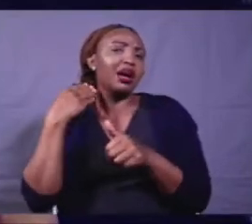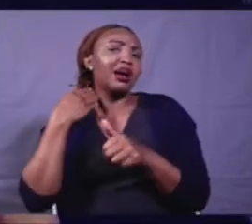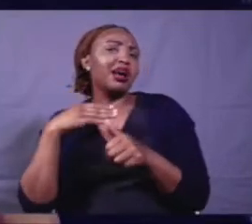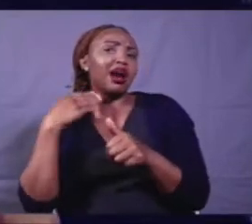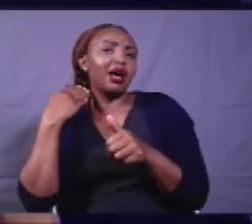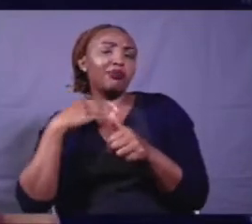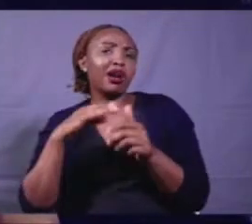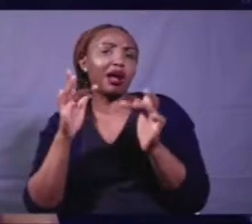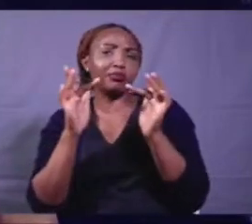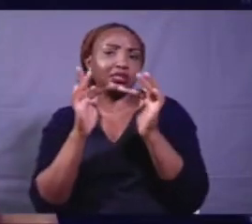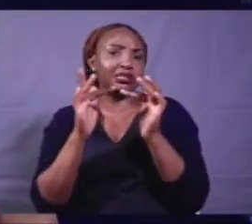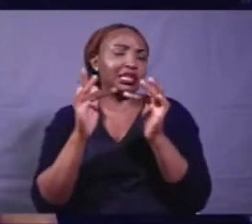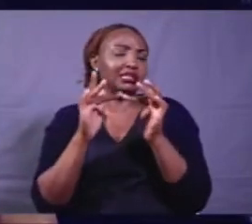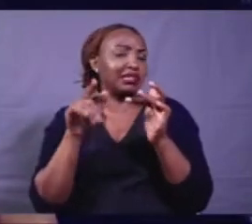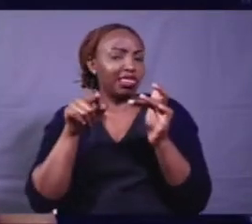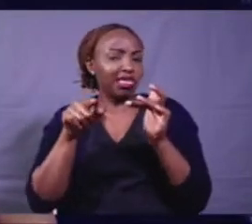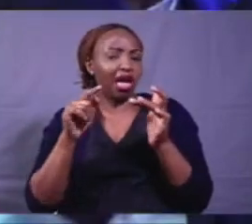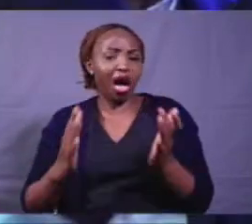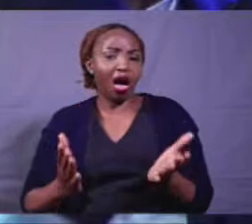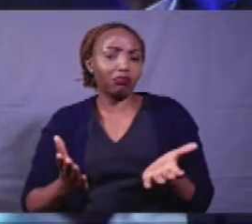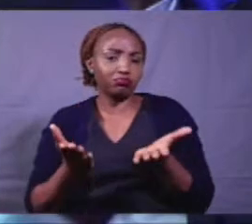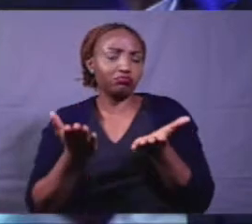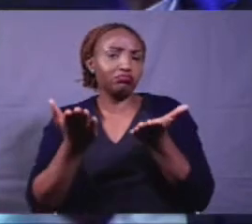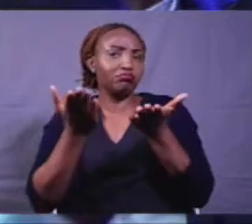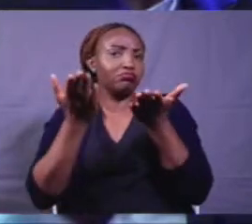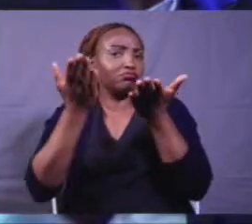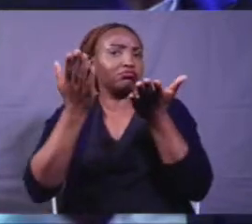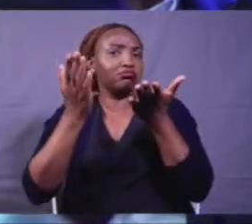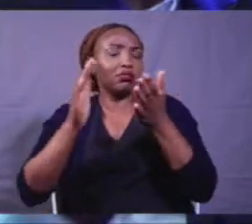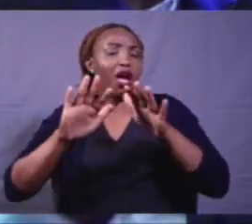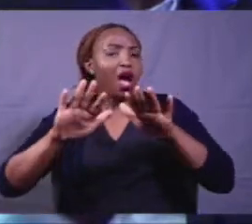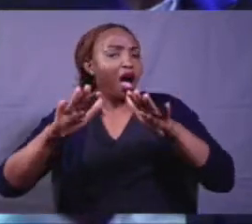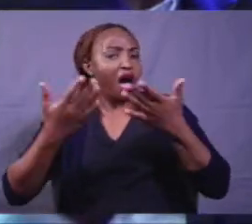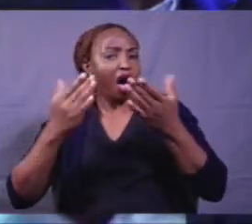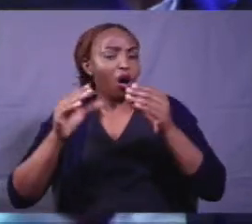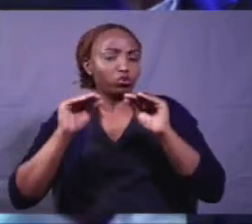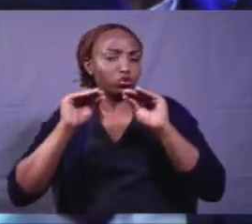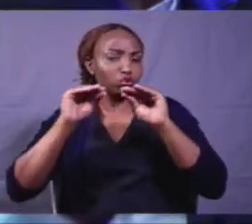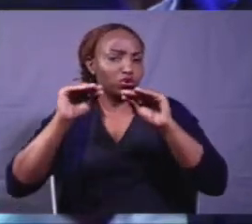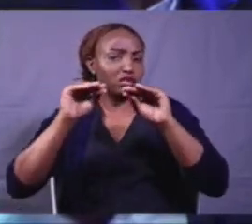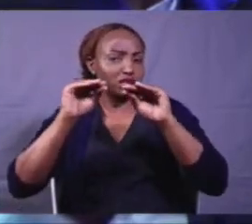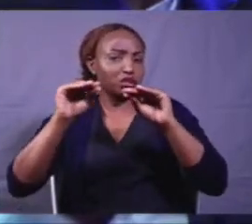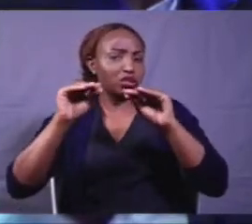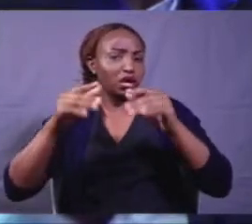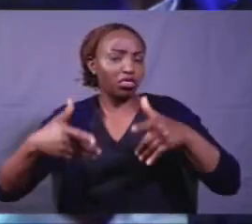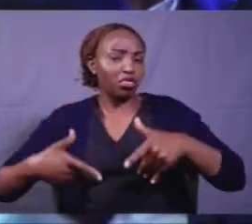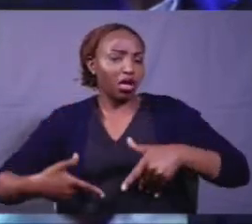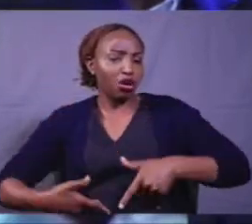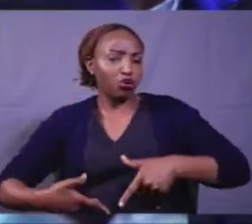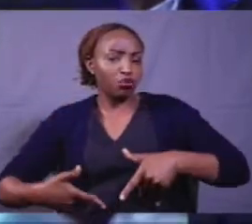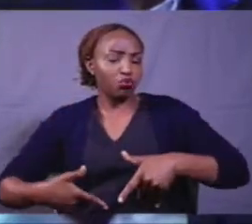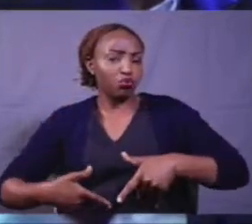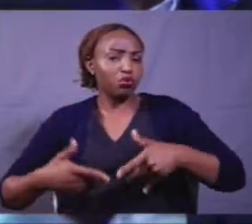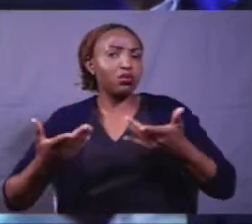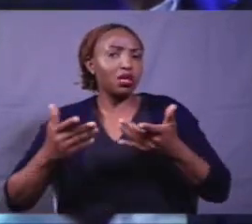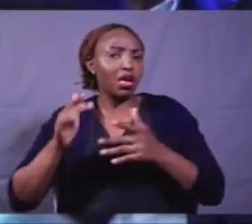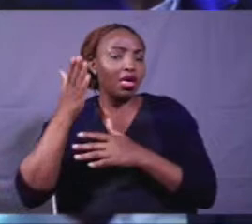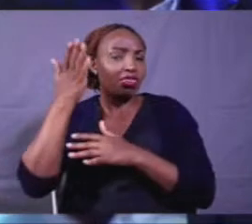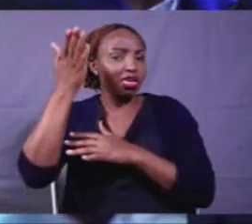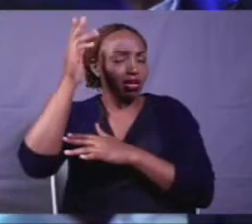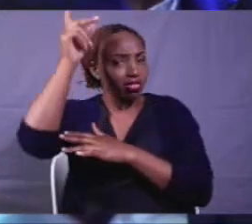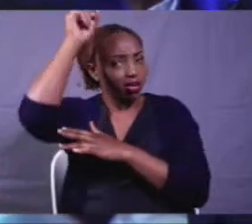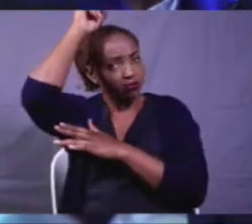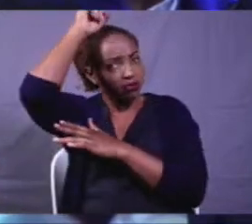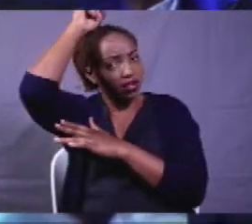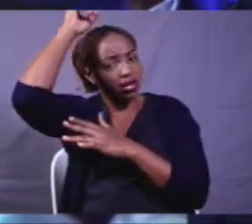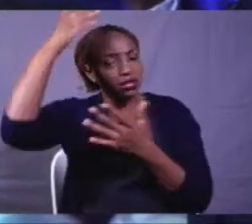at rise. And another one, how are we able to educate these fellow youth on how they can commercialize their social media